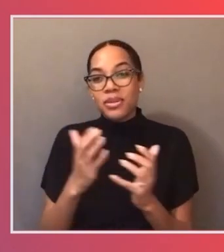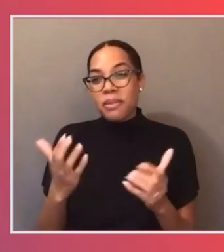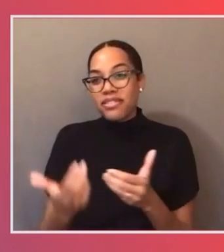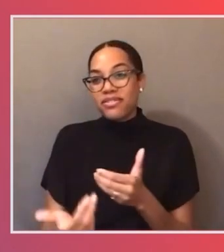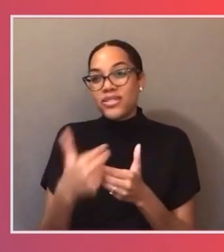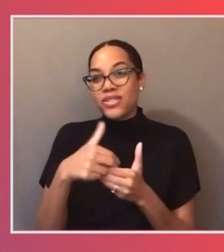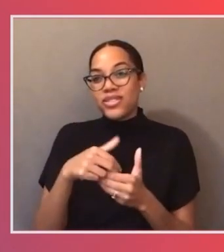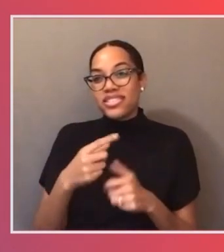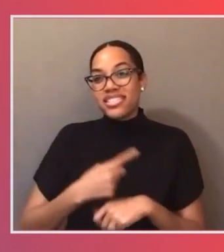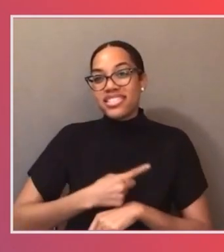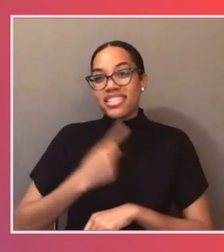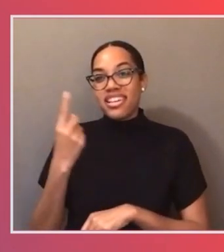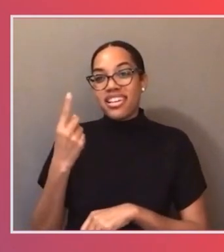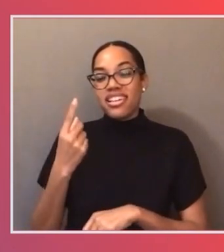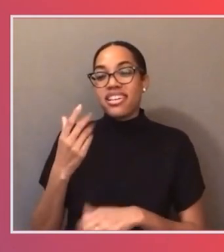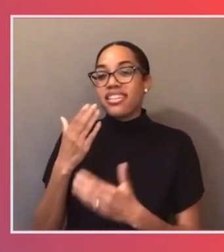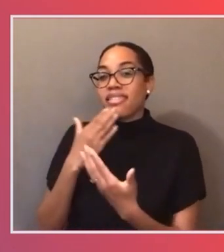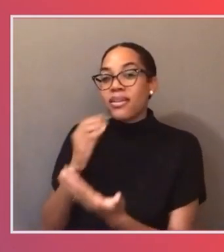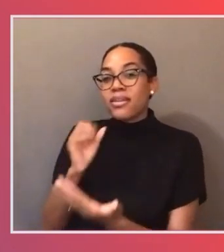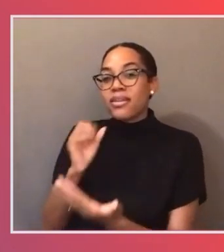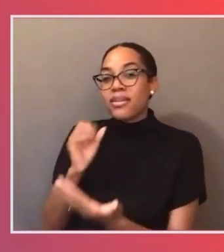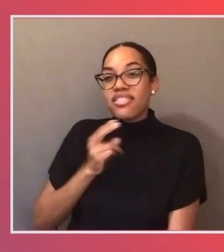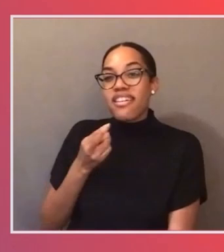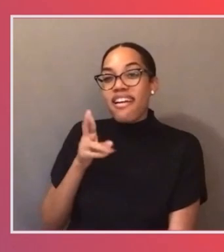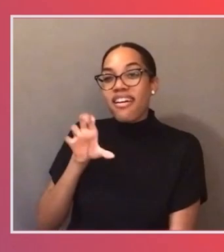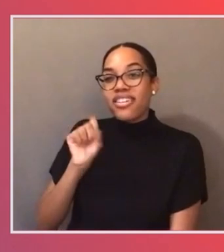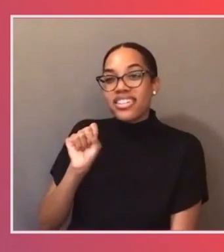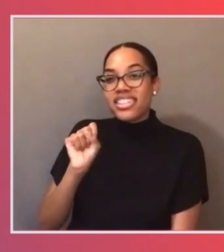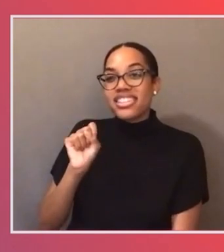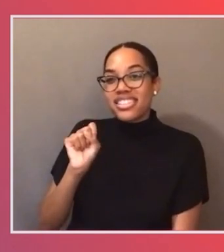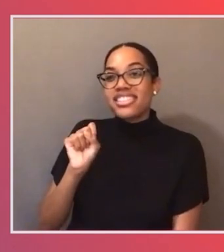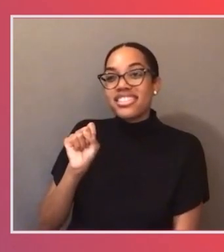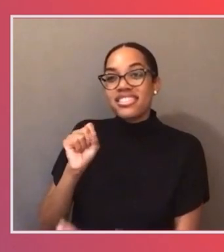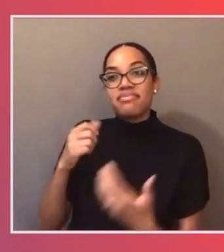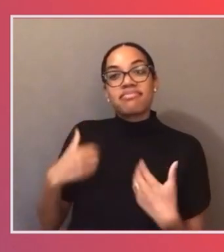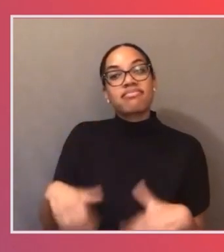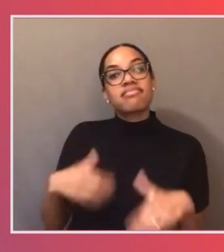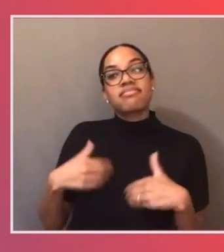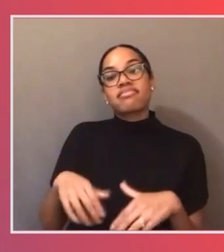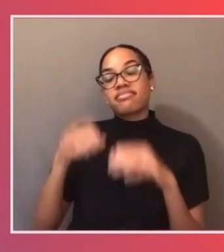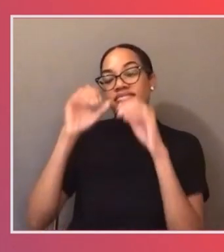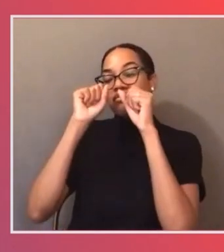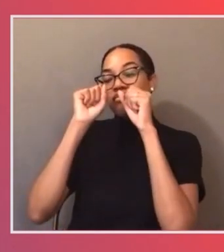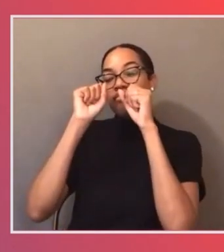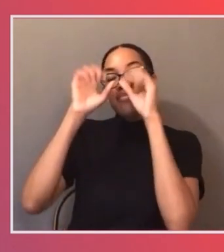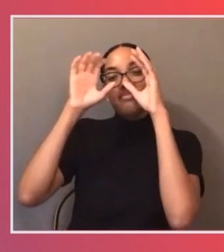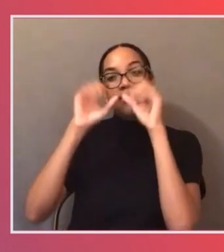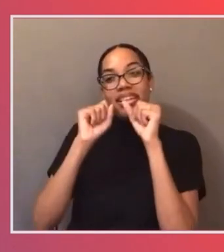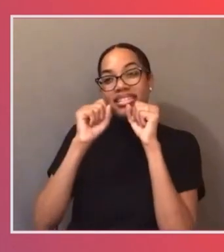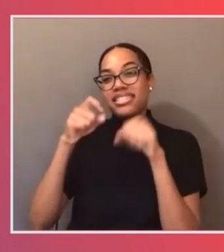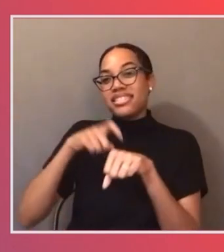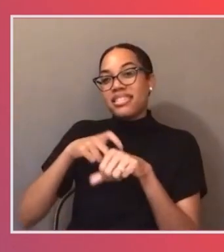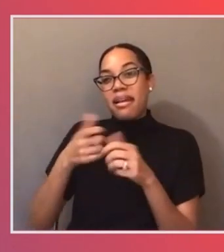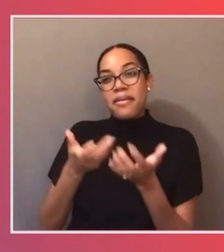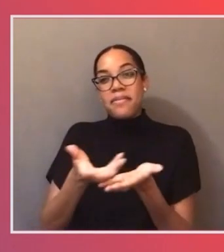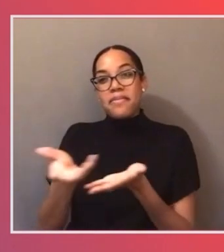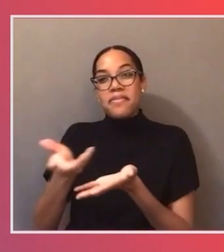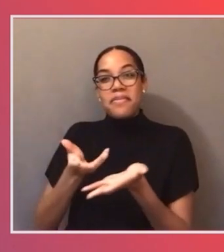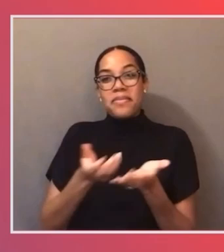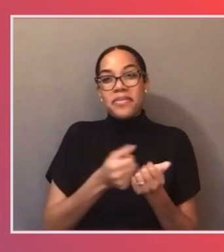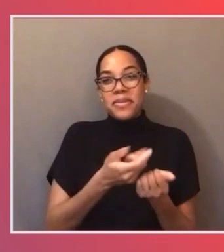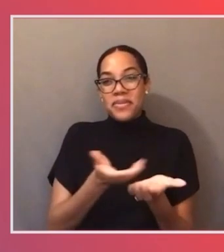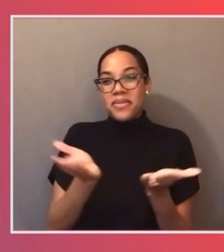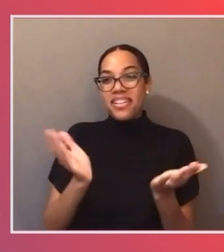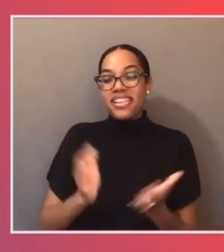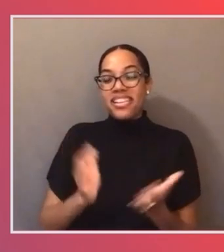Harris. It's been amazing getting to spend time with all of you together. Avengers, do you guys have any